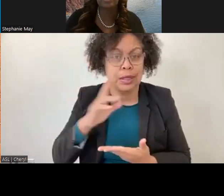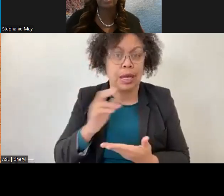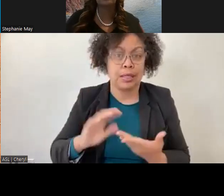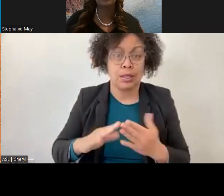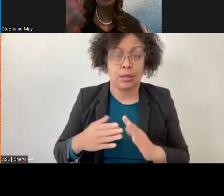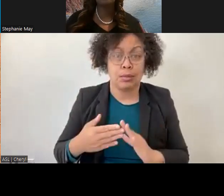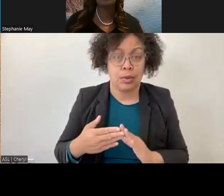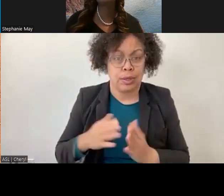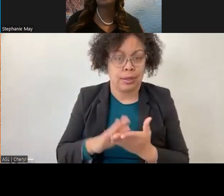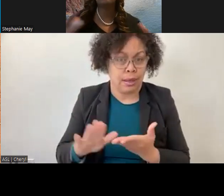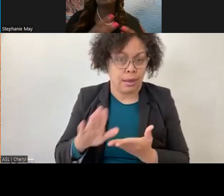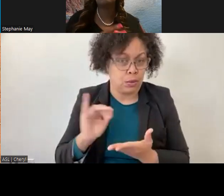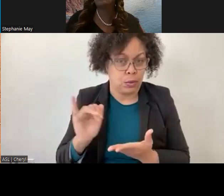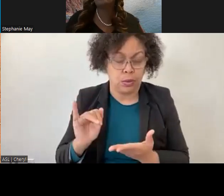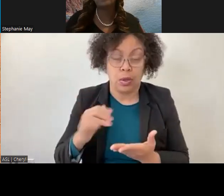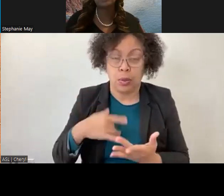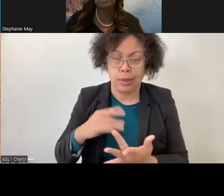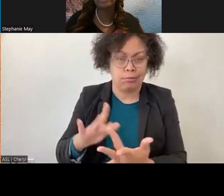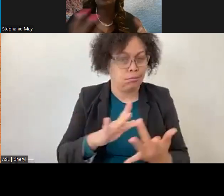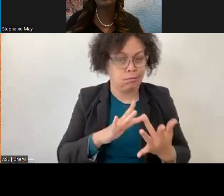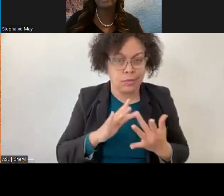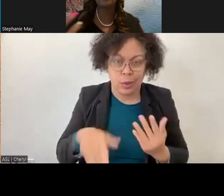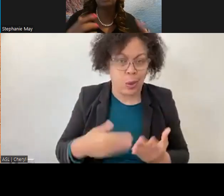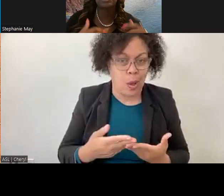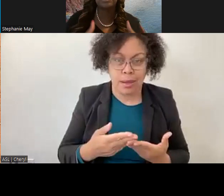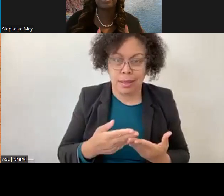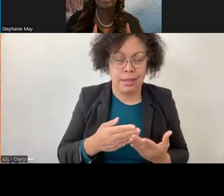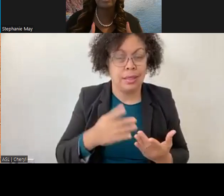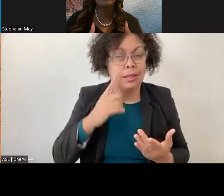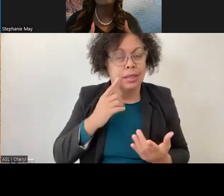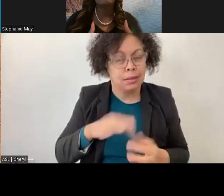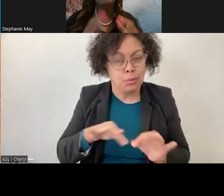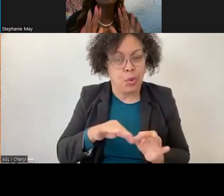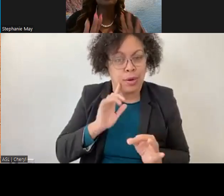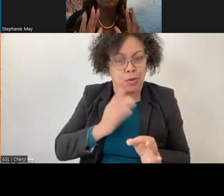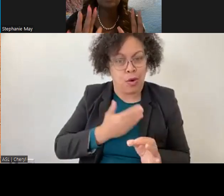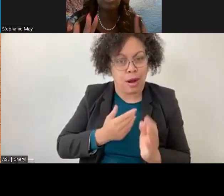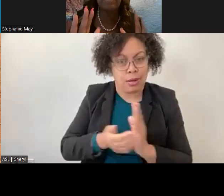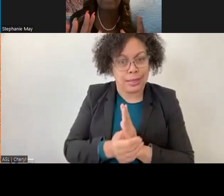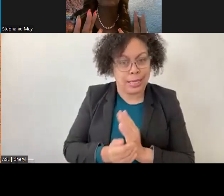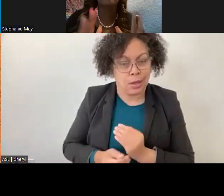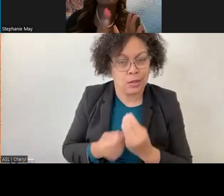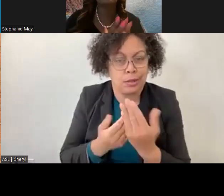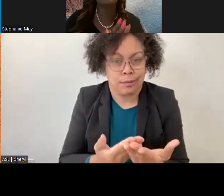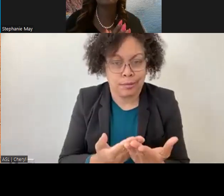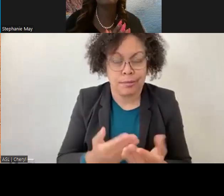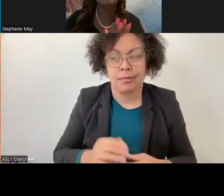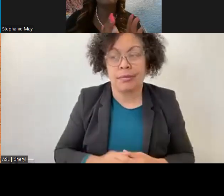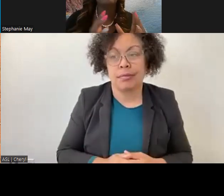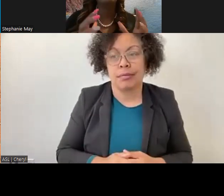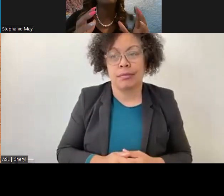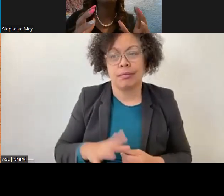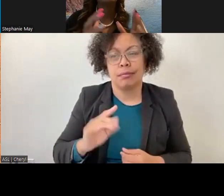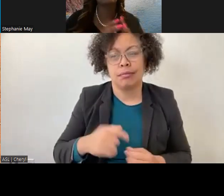community colleges. We reach out to them all because we like to bring expertise in. But I just want to talk about the